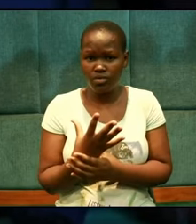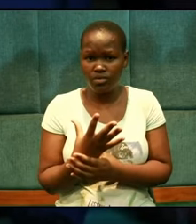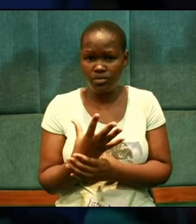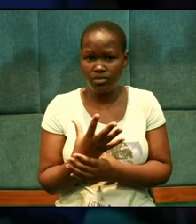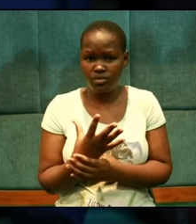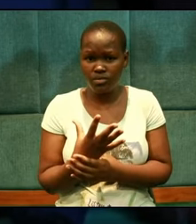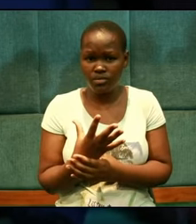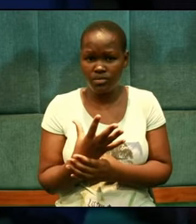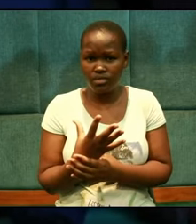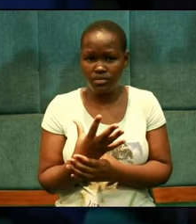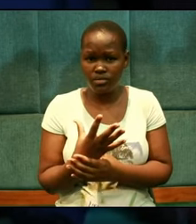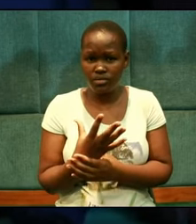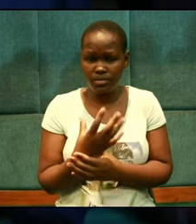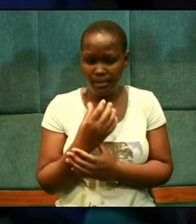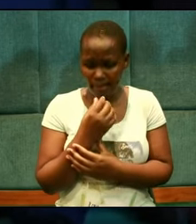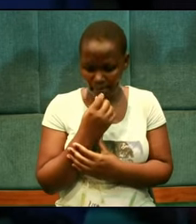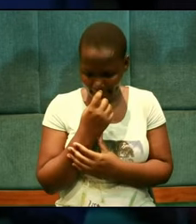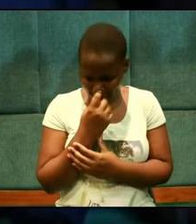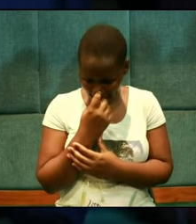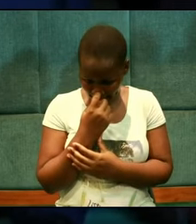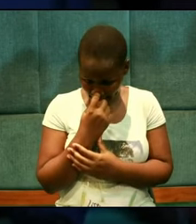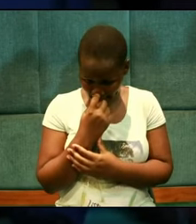one takes with you.